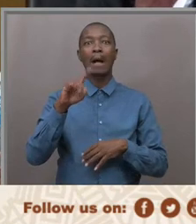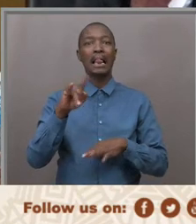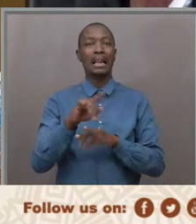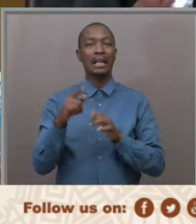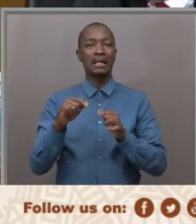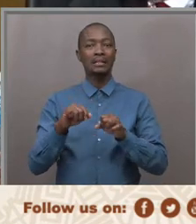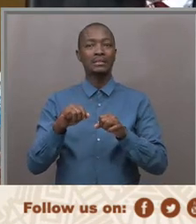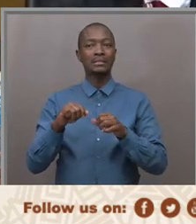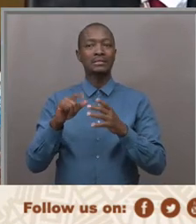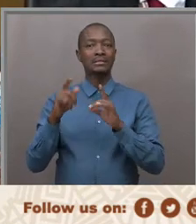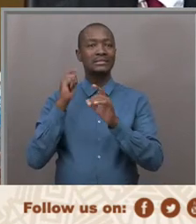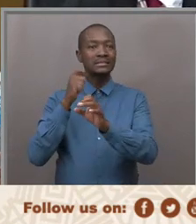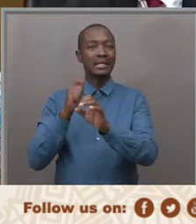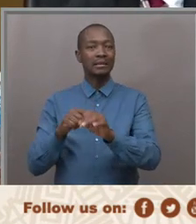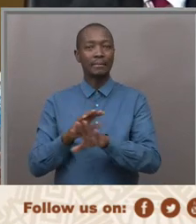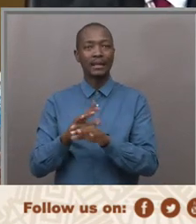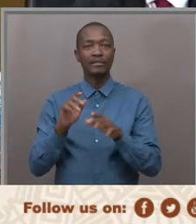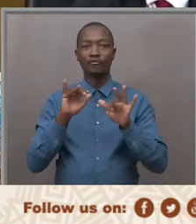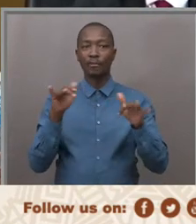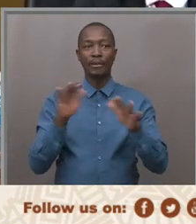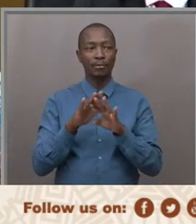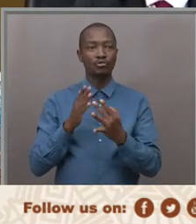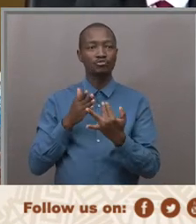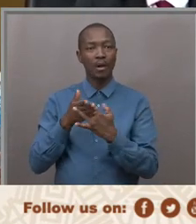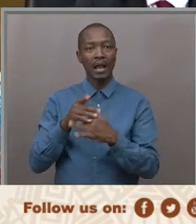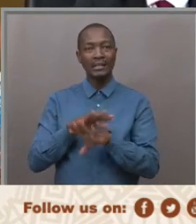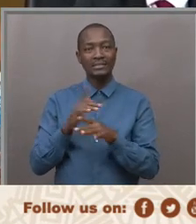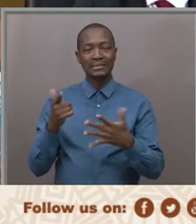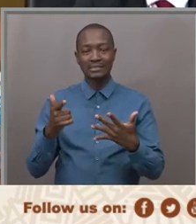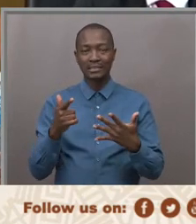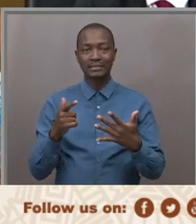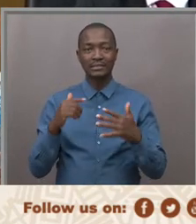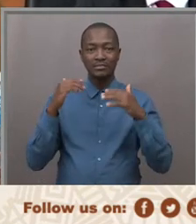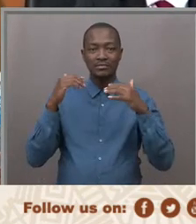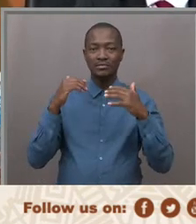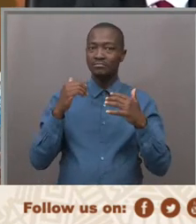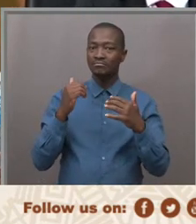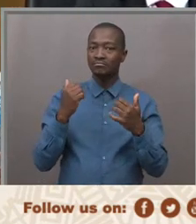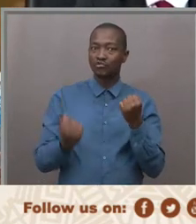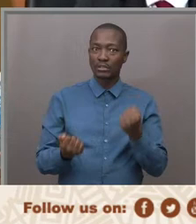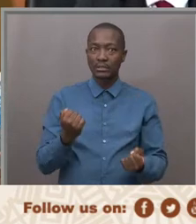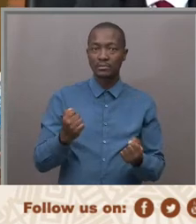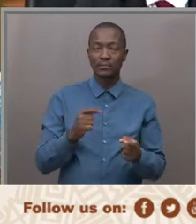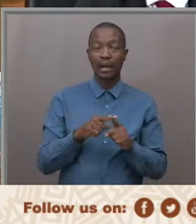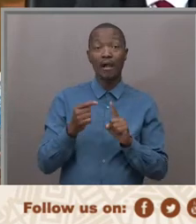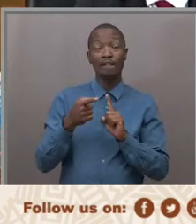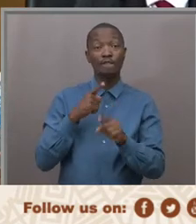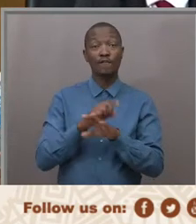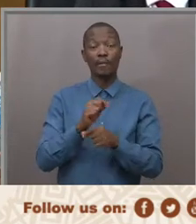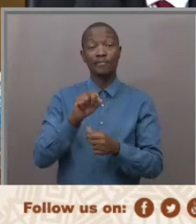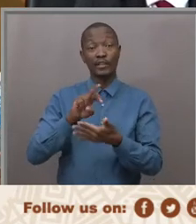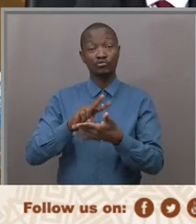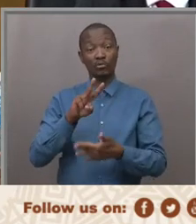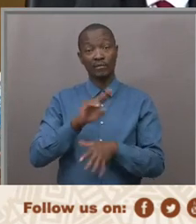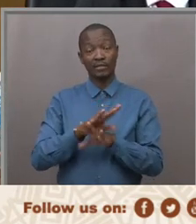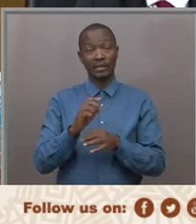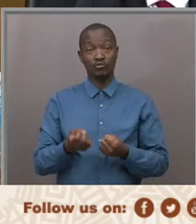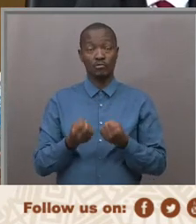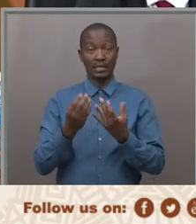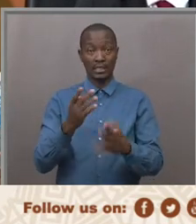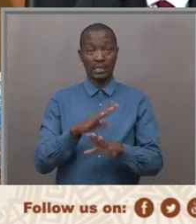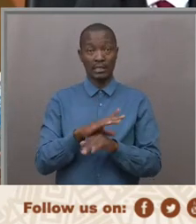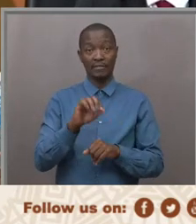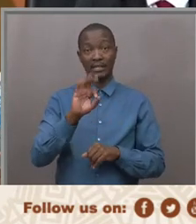for people to access justice and law enforcement. So out of the 12 that we will provide in the next